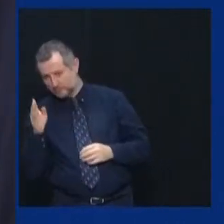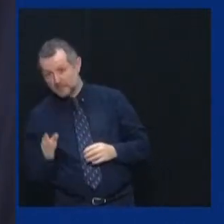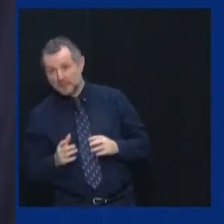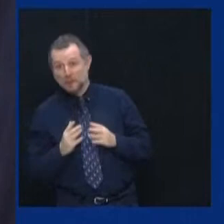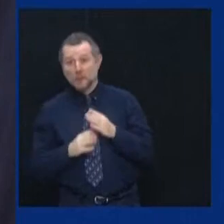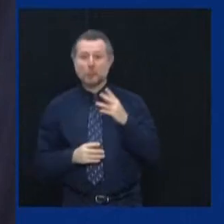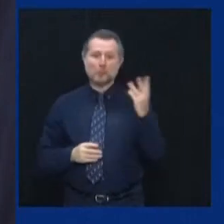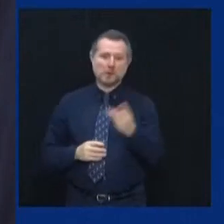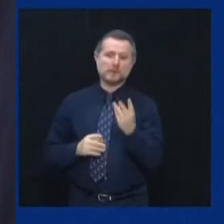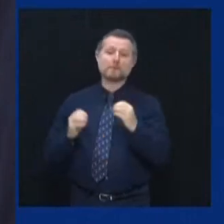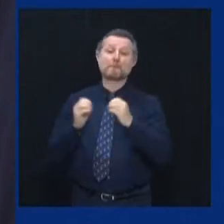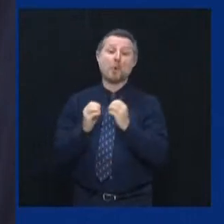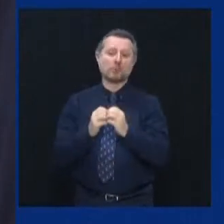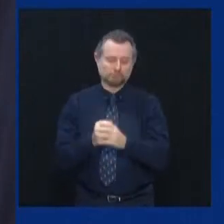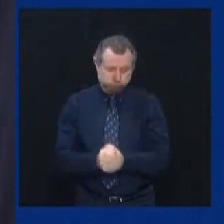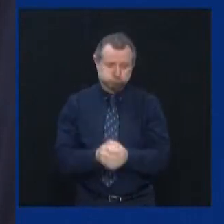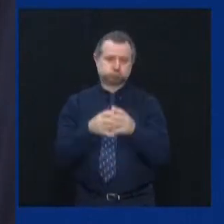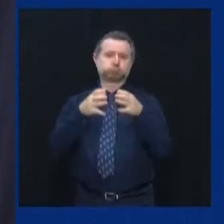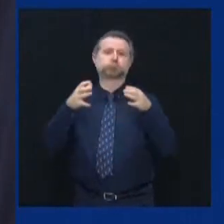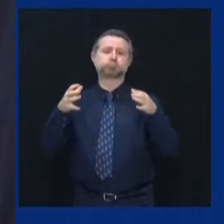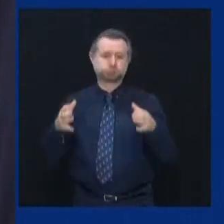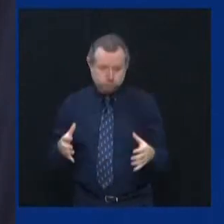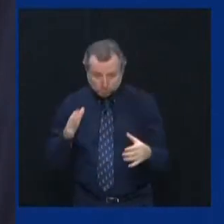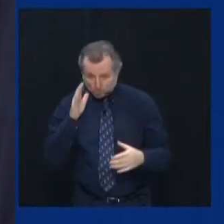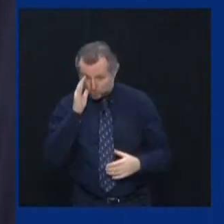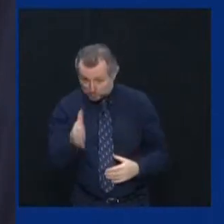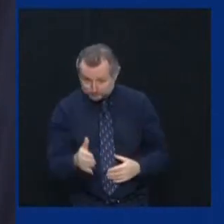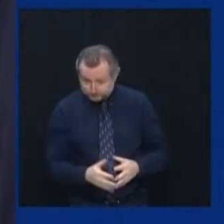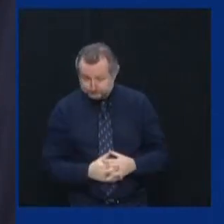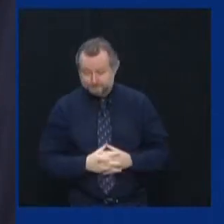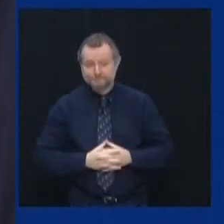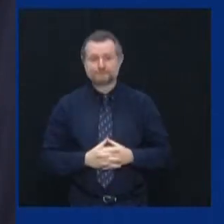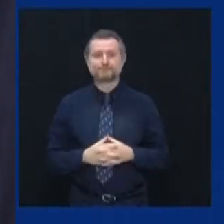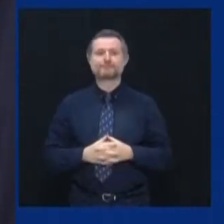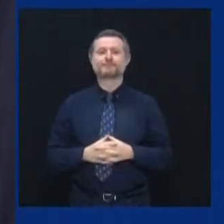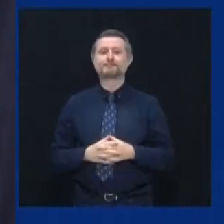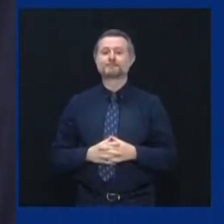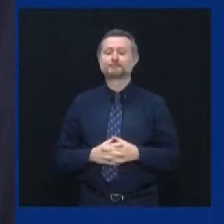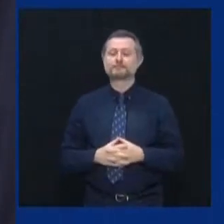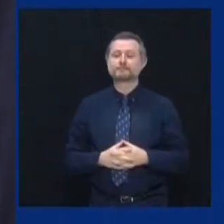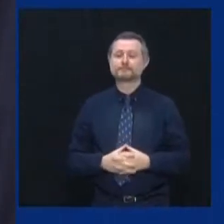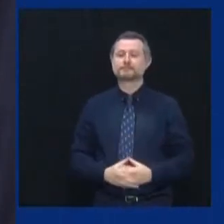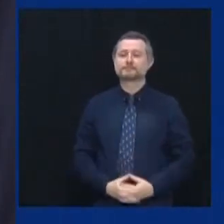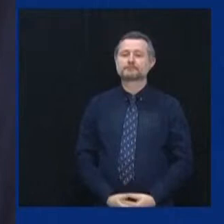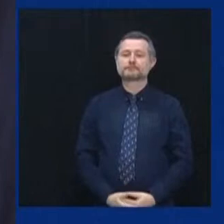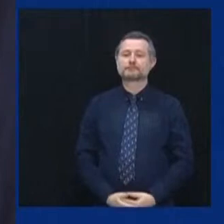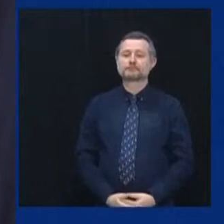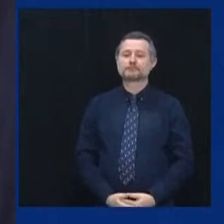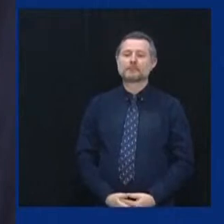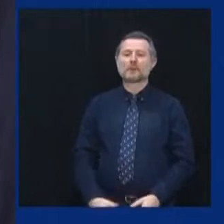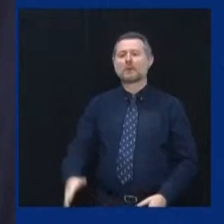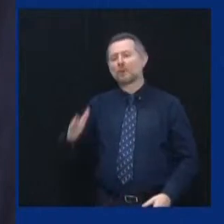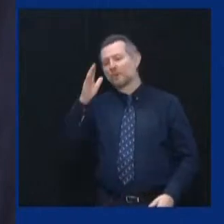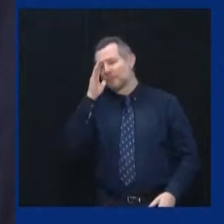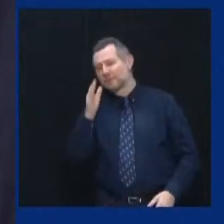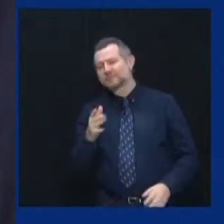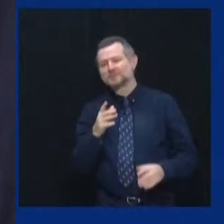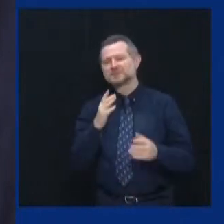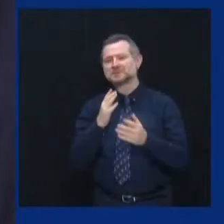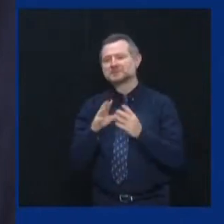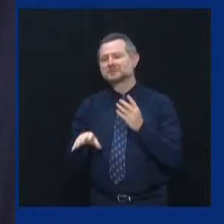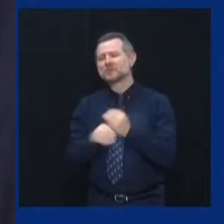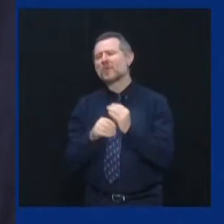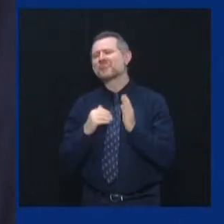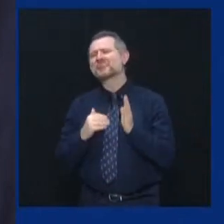Wednesday. We'll start opening the providers. We're going to have thousands of